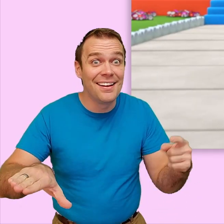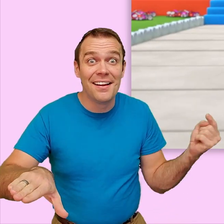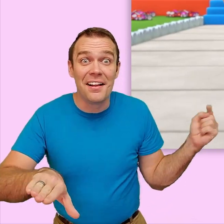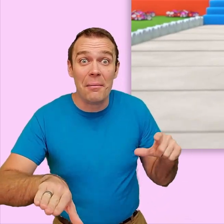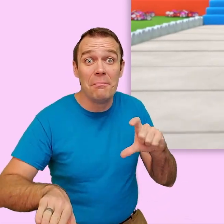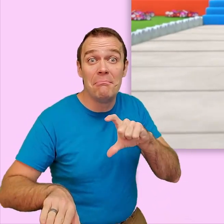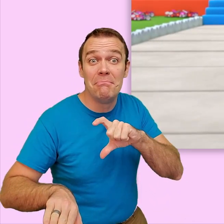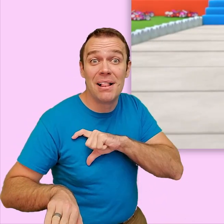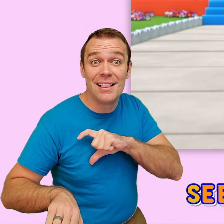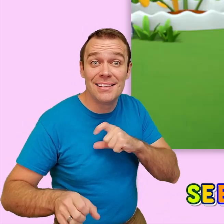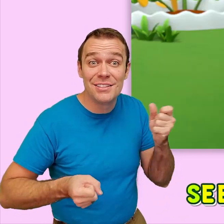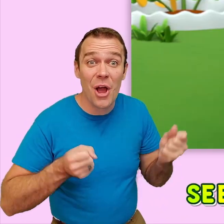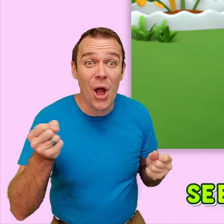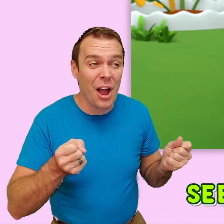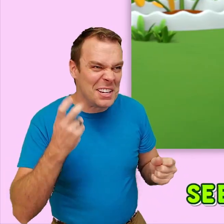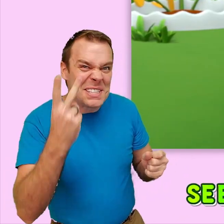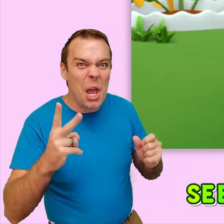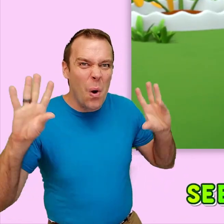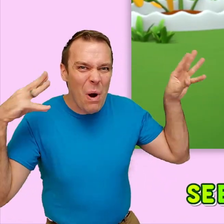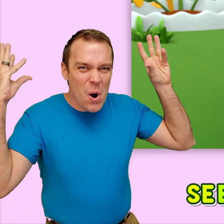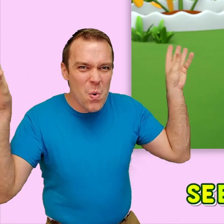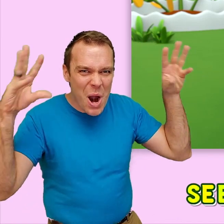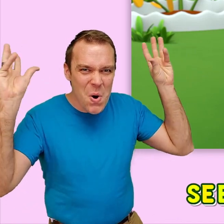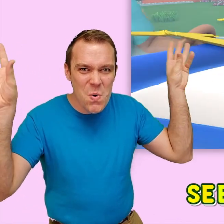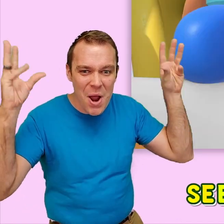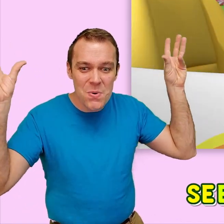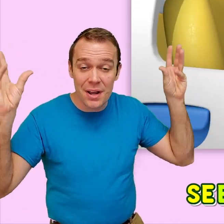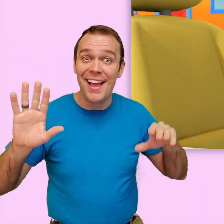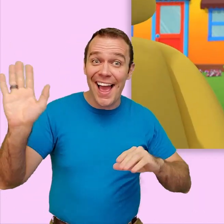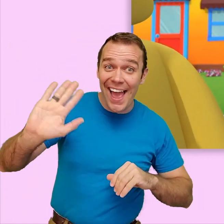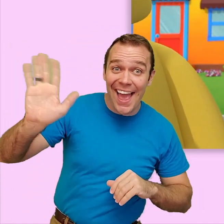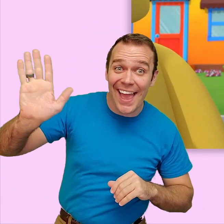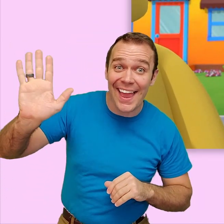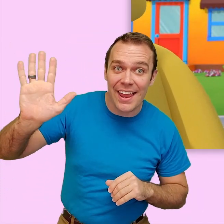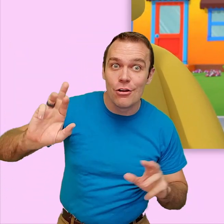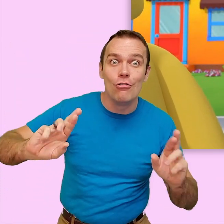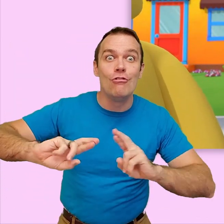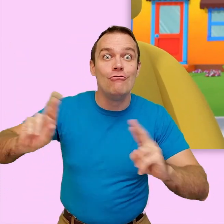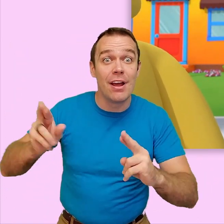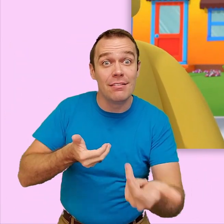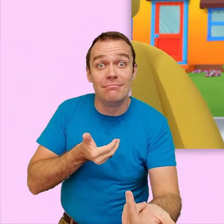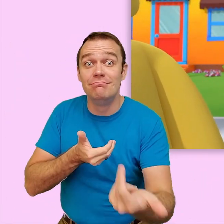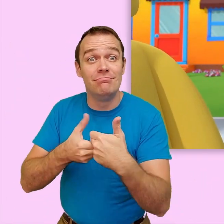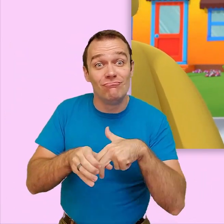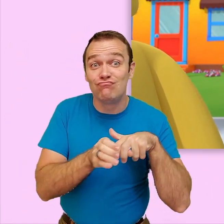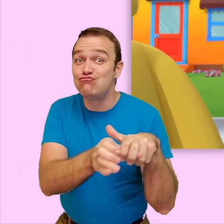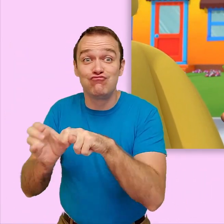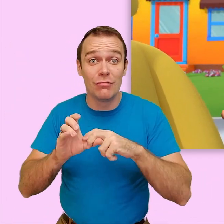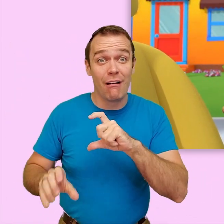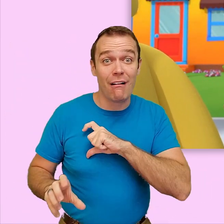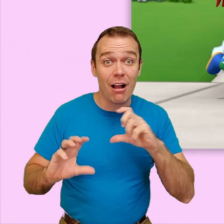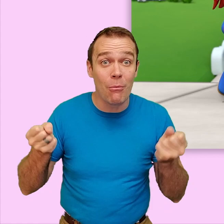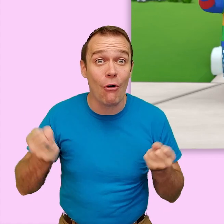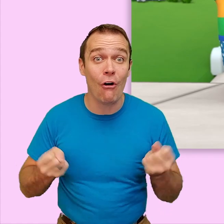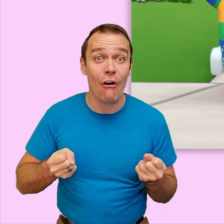Here comes the police car. See how it goes? Woo, woo, woo! Hey kids, ready for a ride in the police